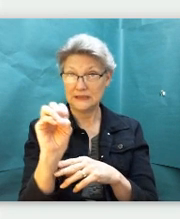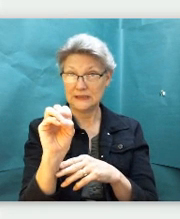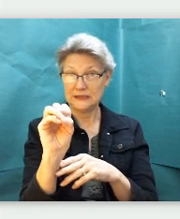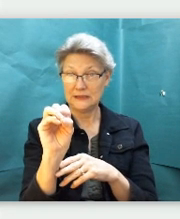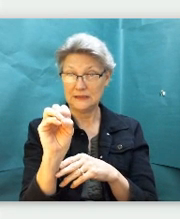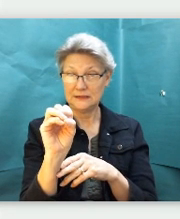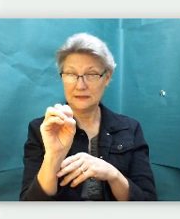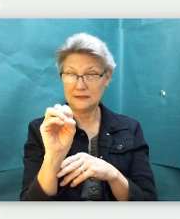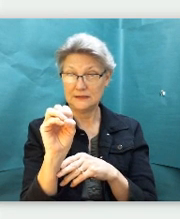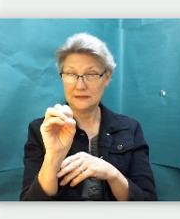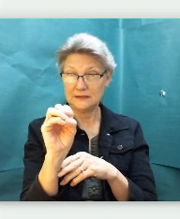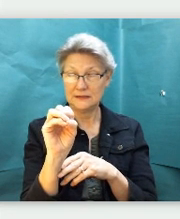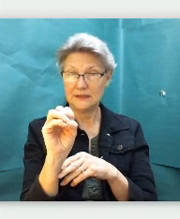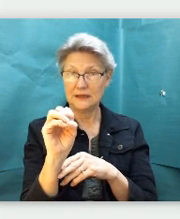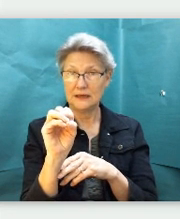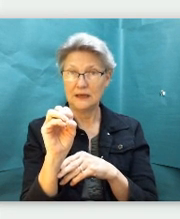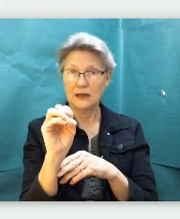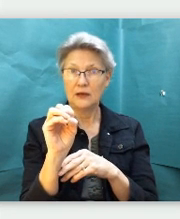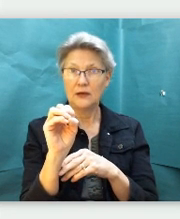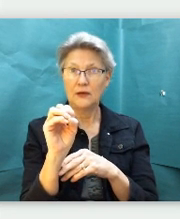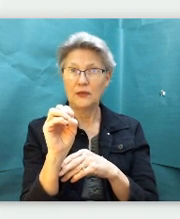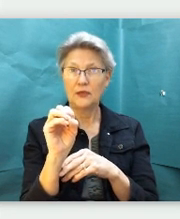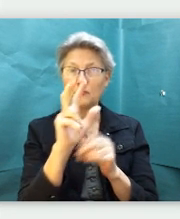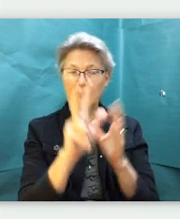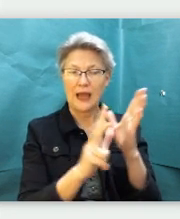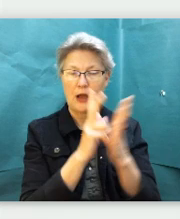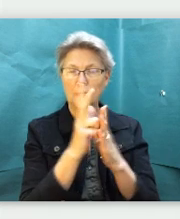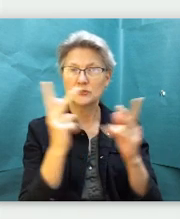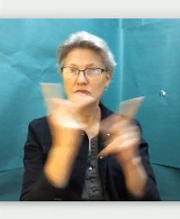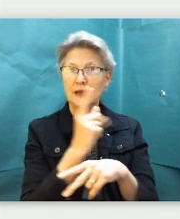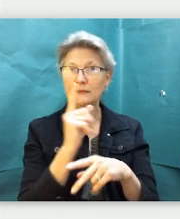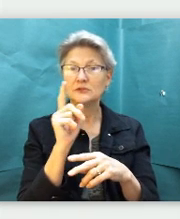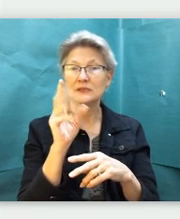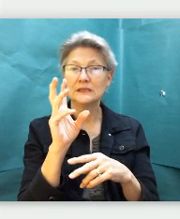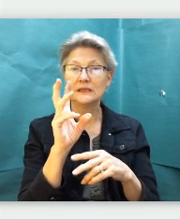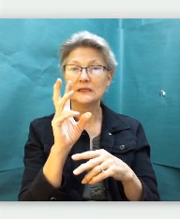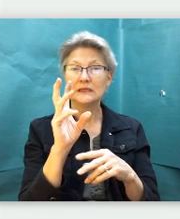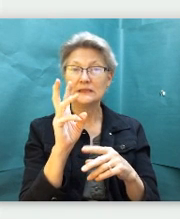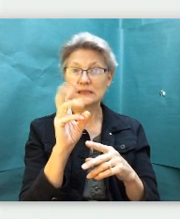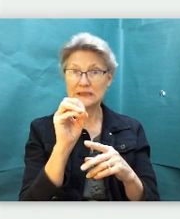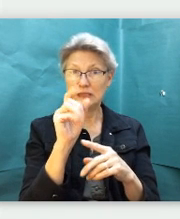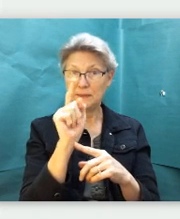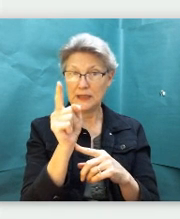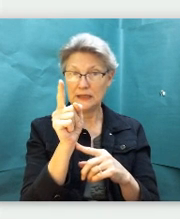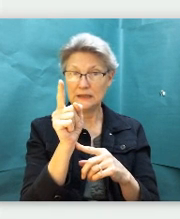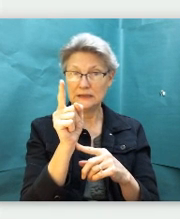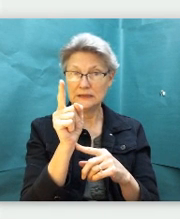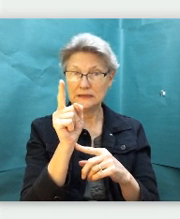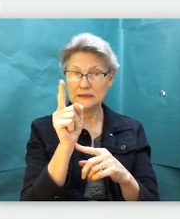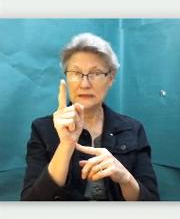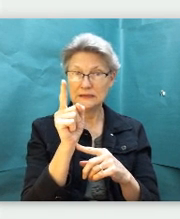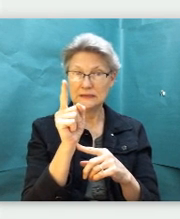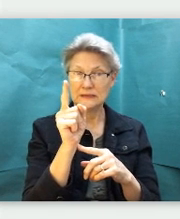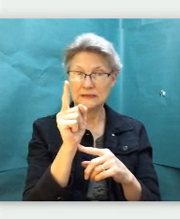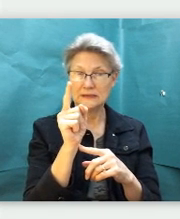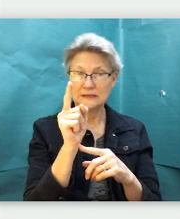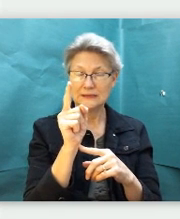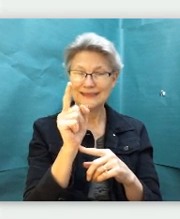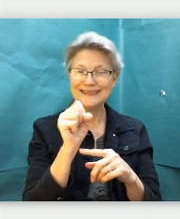multiply our hours times how many minutes in each hour. And we find that there are